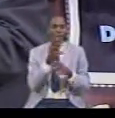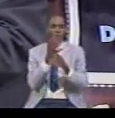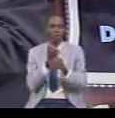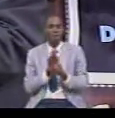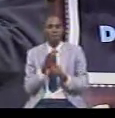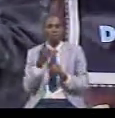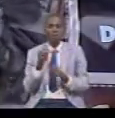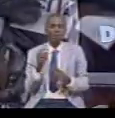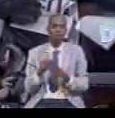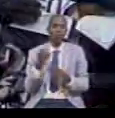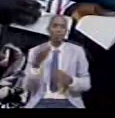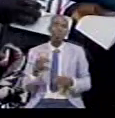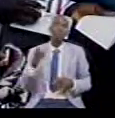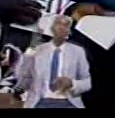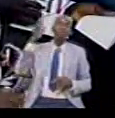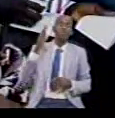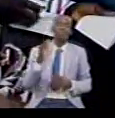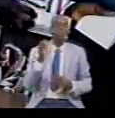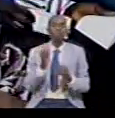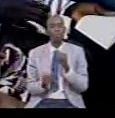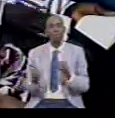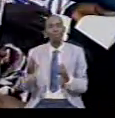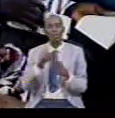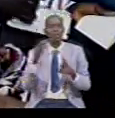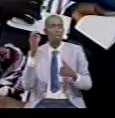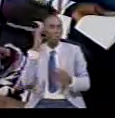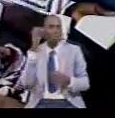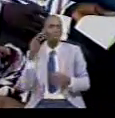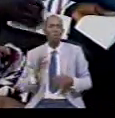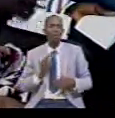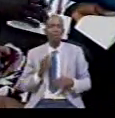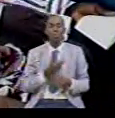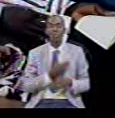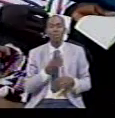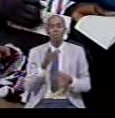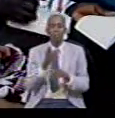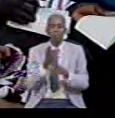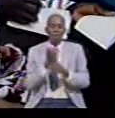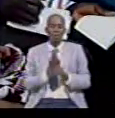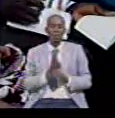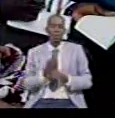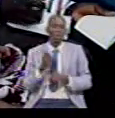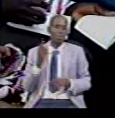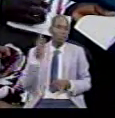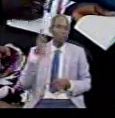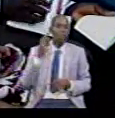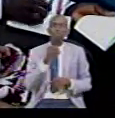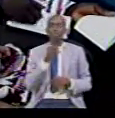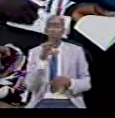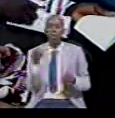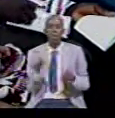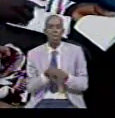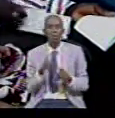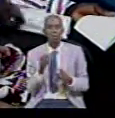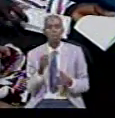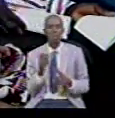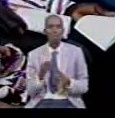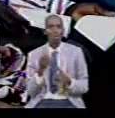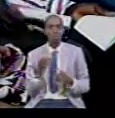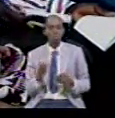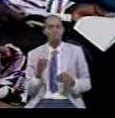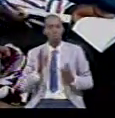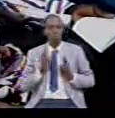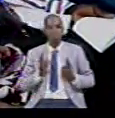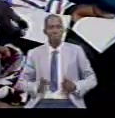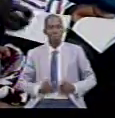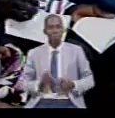word of God, which ye heard of us, ye received it not as the word of men, but as it is